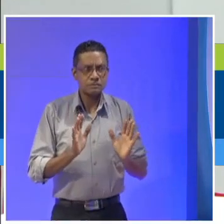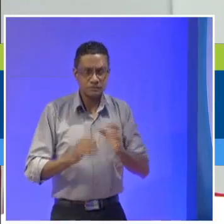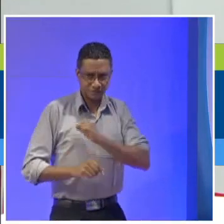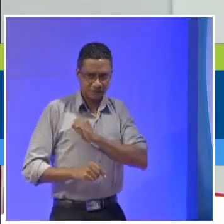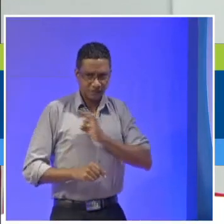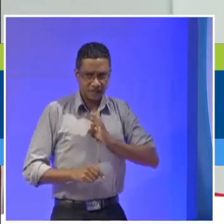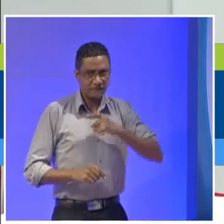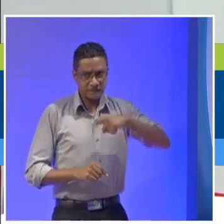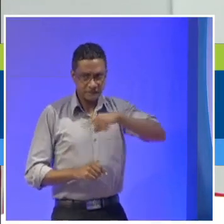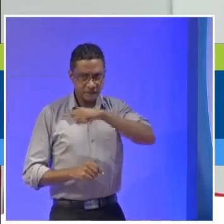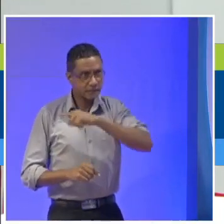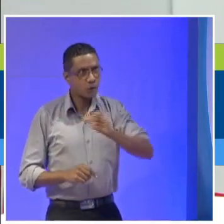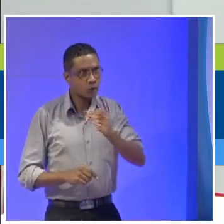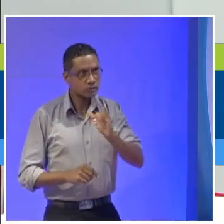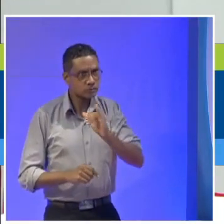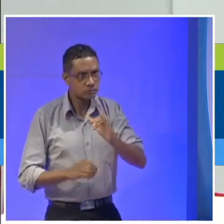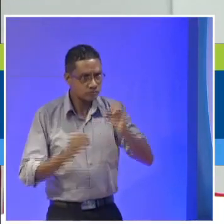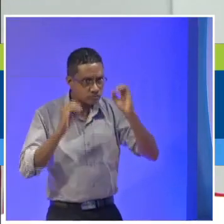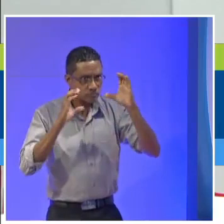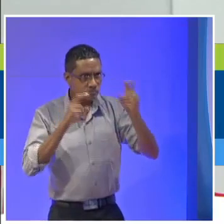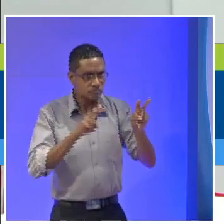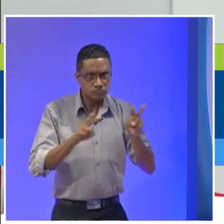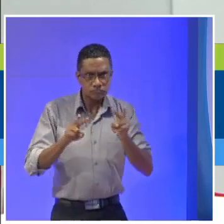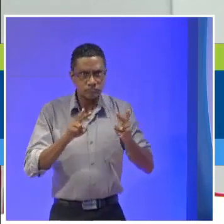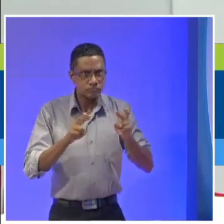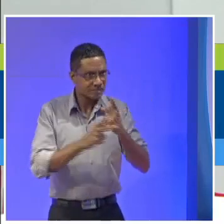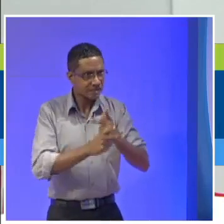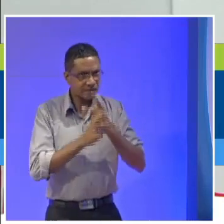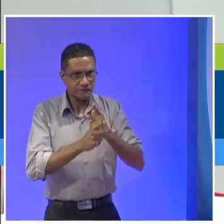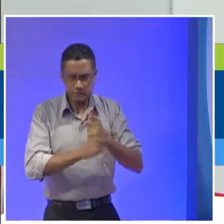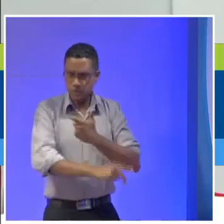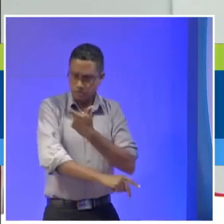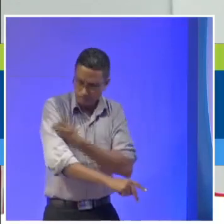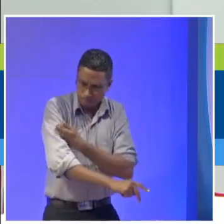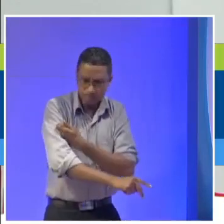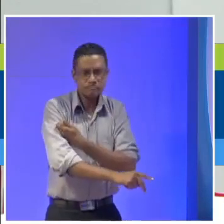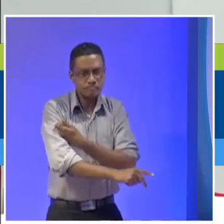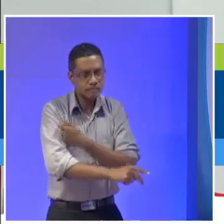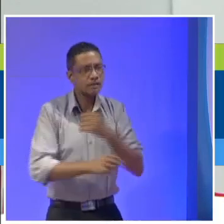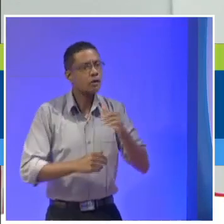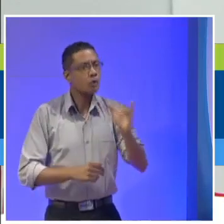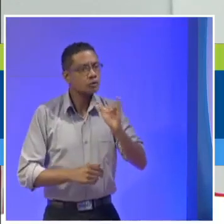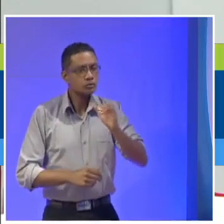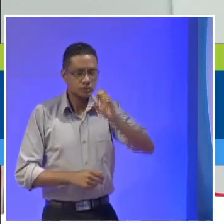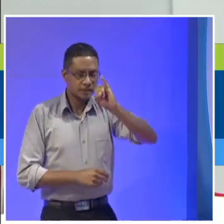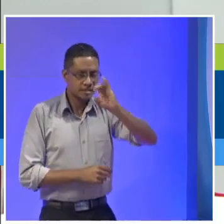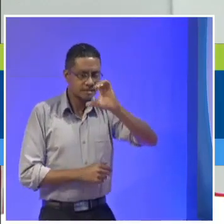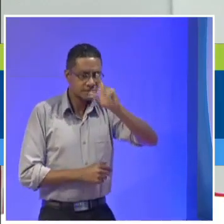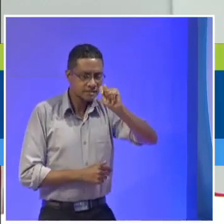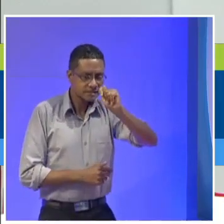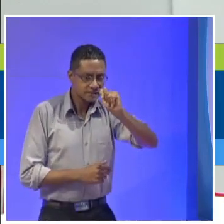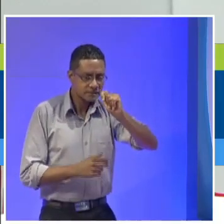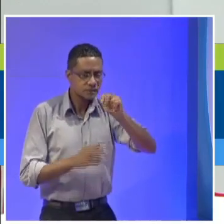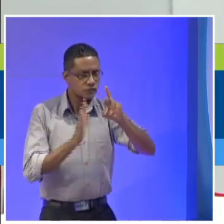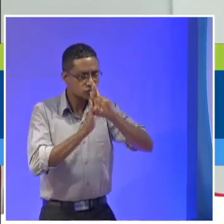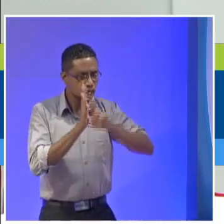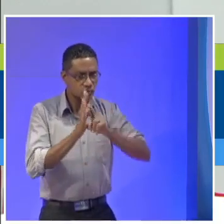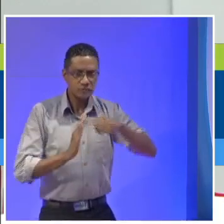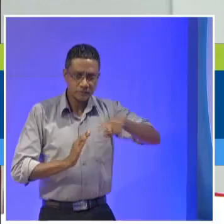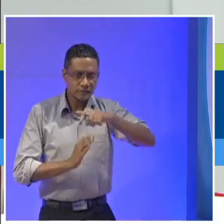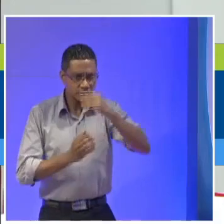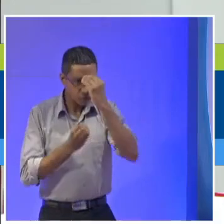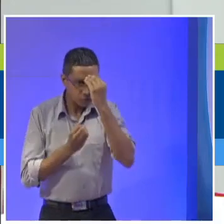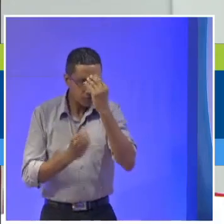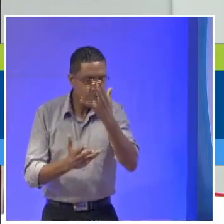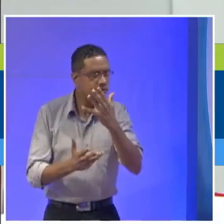getting their vaccine, first of all, and then, of course, following out the IPC guidelines as best as they can to ensure we don't bring